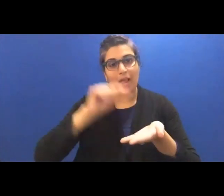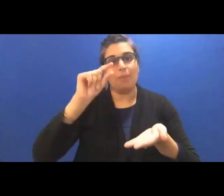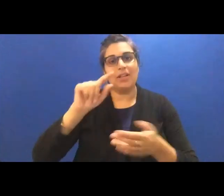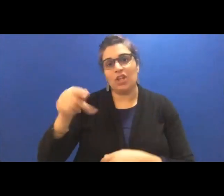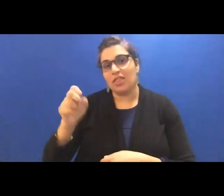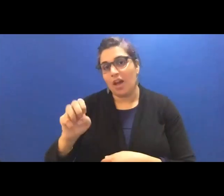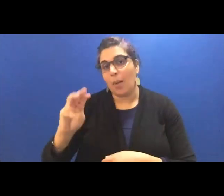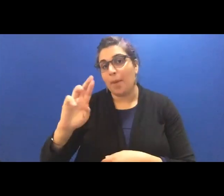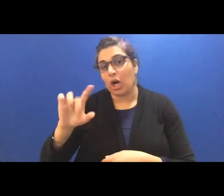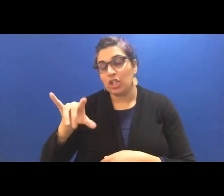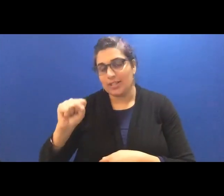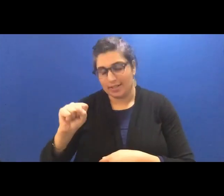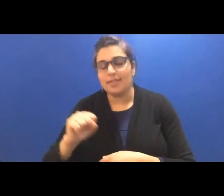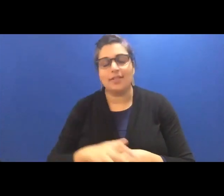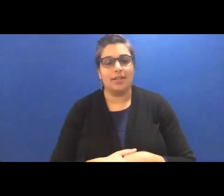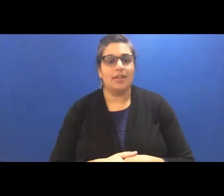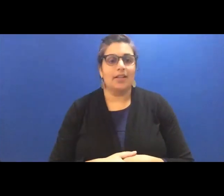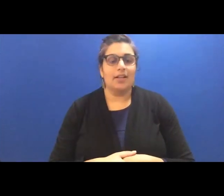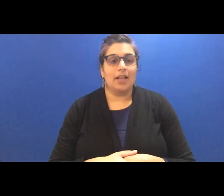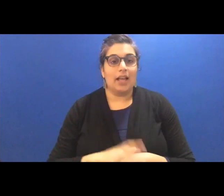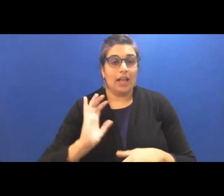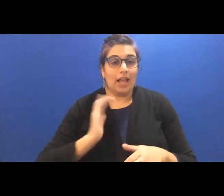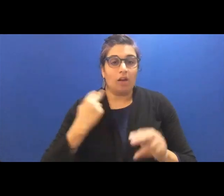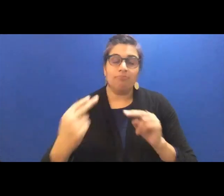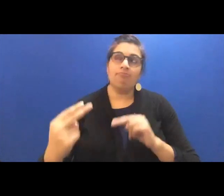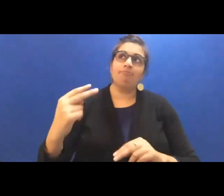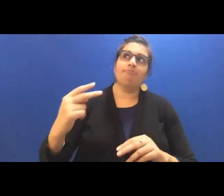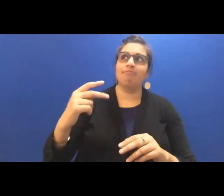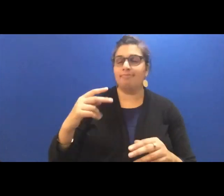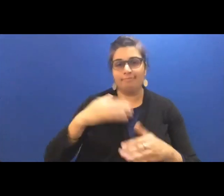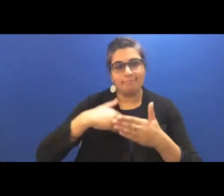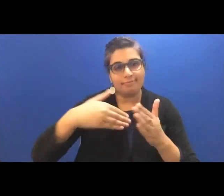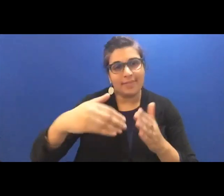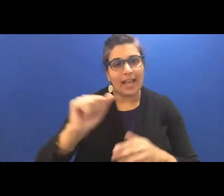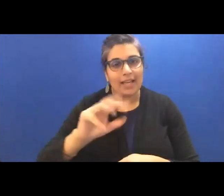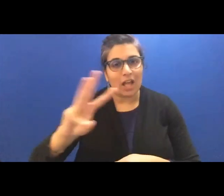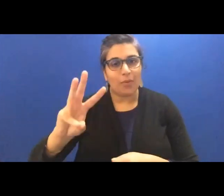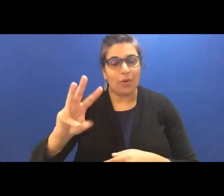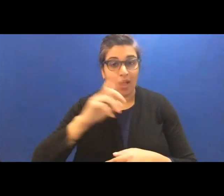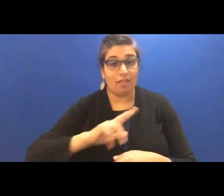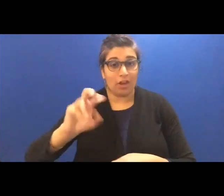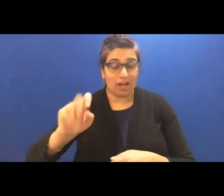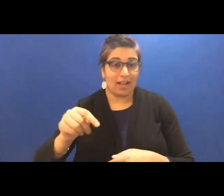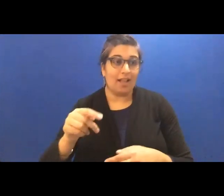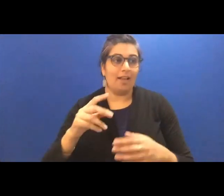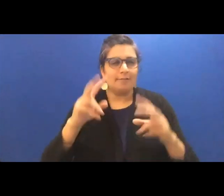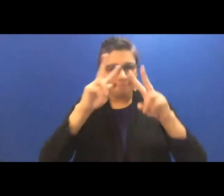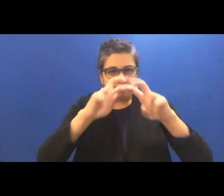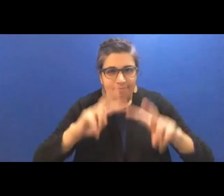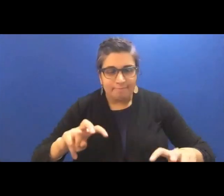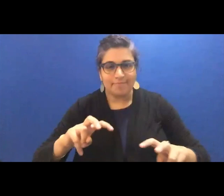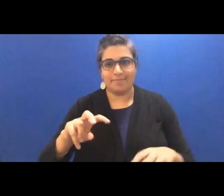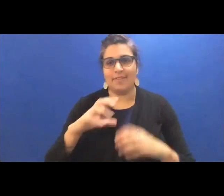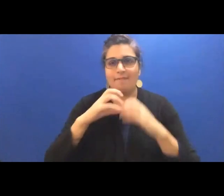Margins. Our retrospective series, AAWW at 30, is exploring the values and ideas that lie at the heart of the